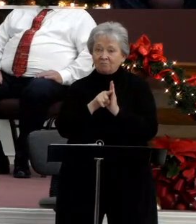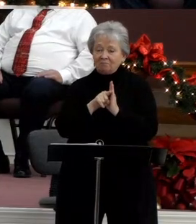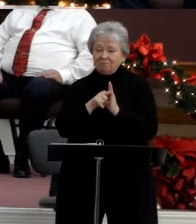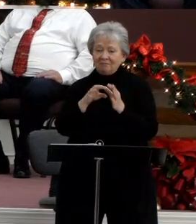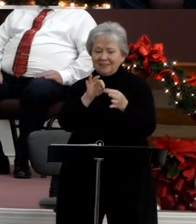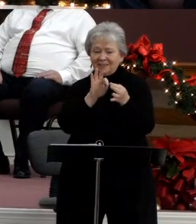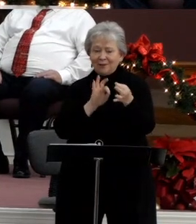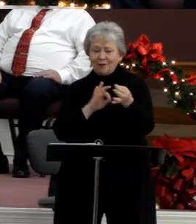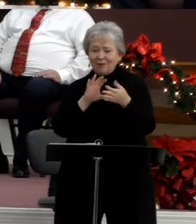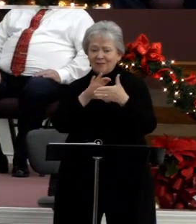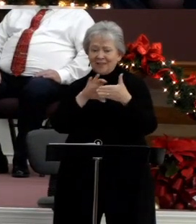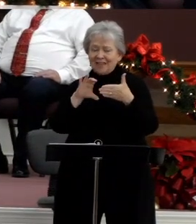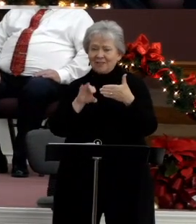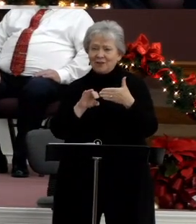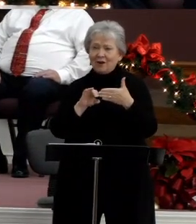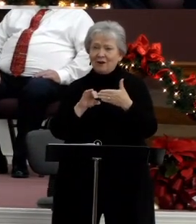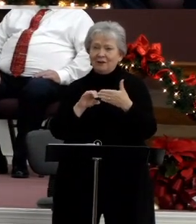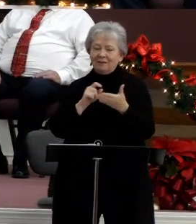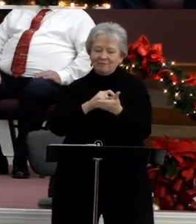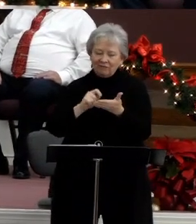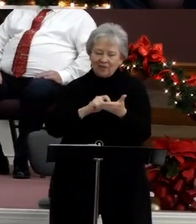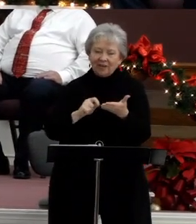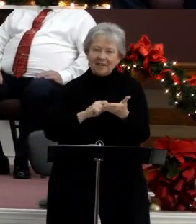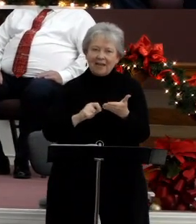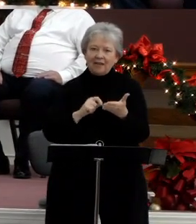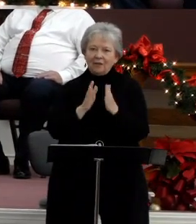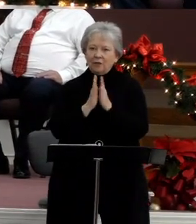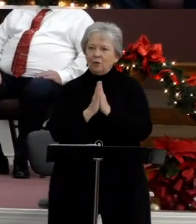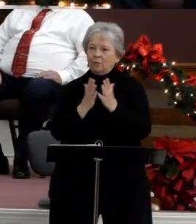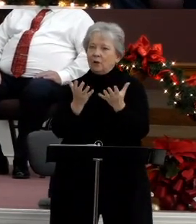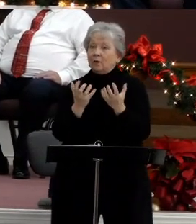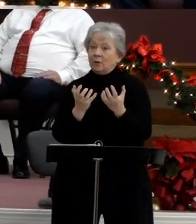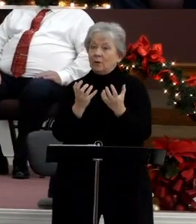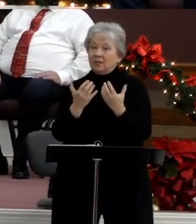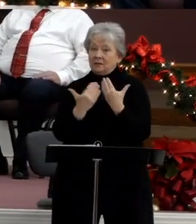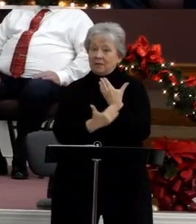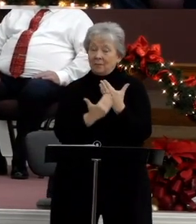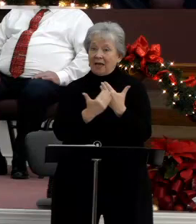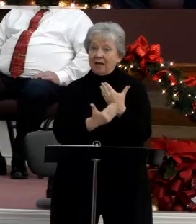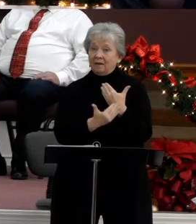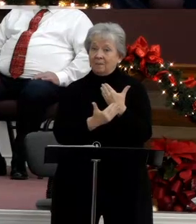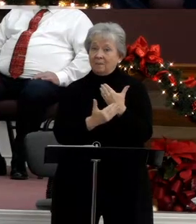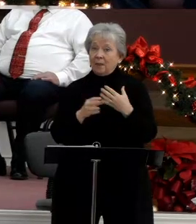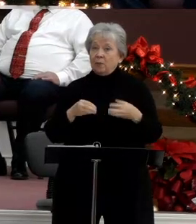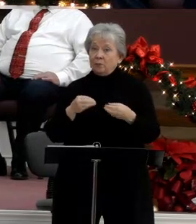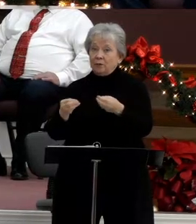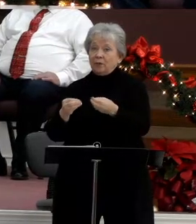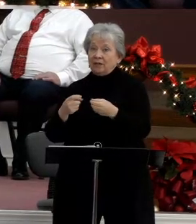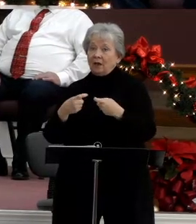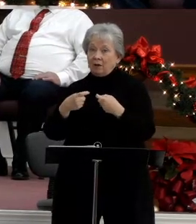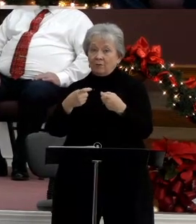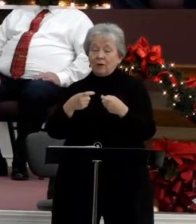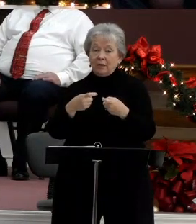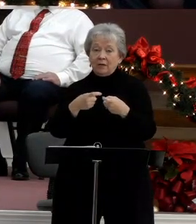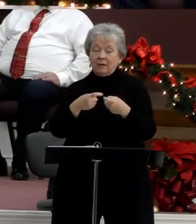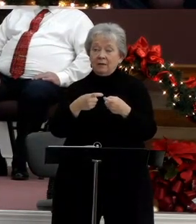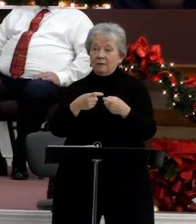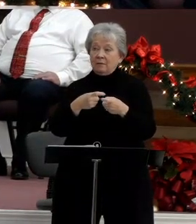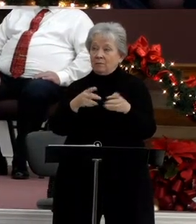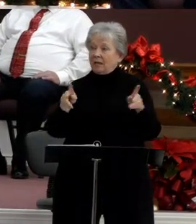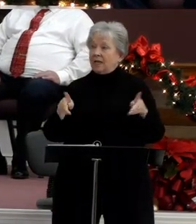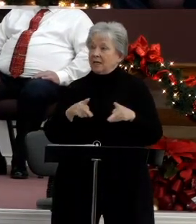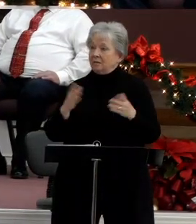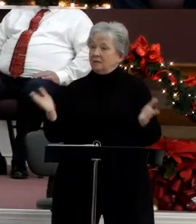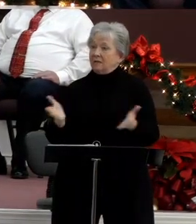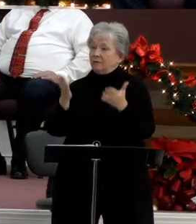tear it off, and fill that prayer request out on the back. Put that in the offering plate, and we will be sure to lift those requests to the